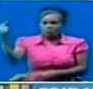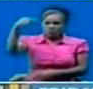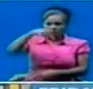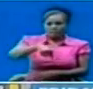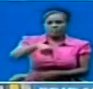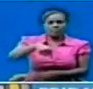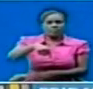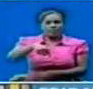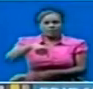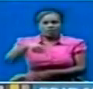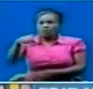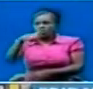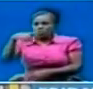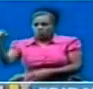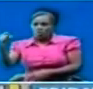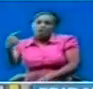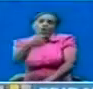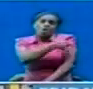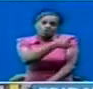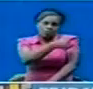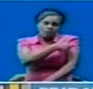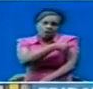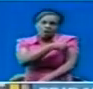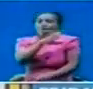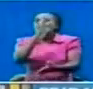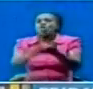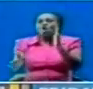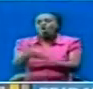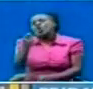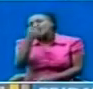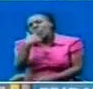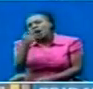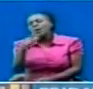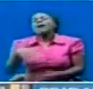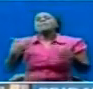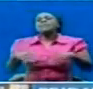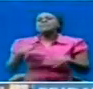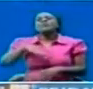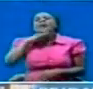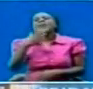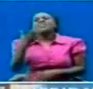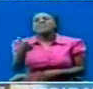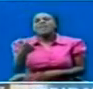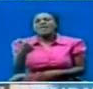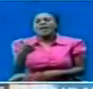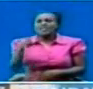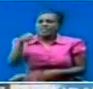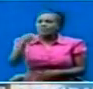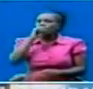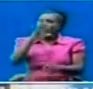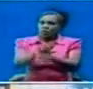varied. Hata ukienda kwa hospitali, hakuna badawa. Watu wanakufa hapo ovyo ovyo. Chenye